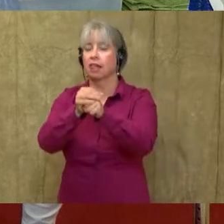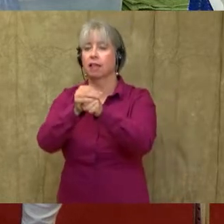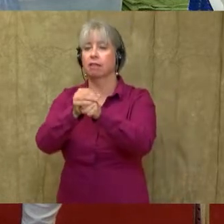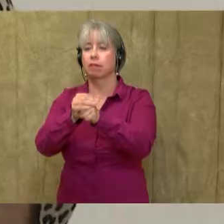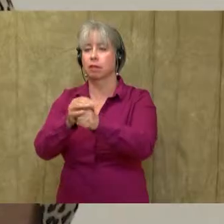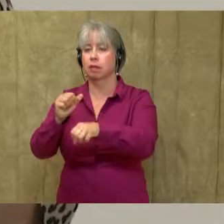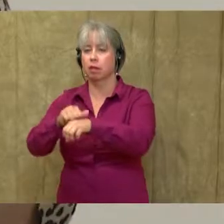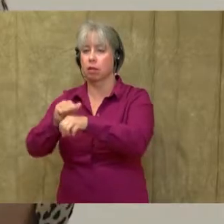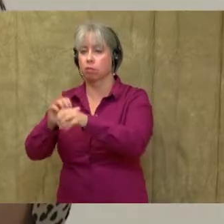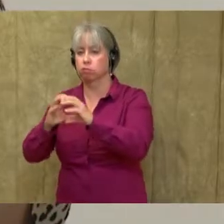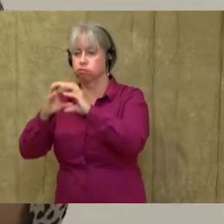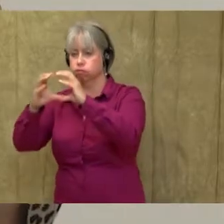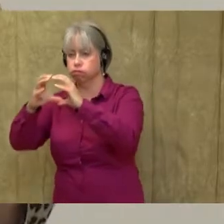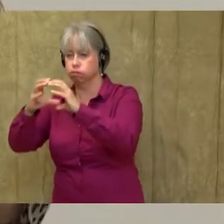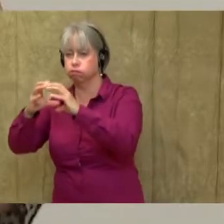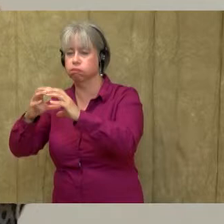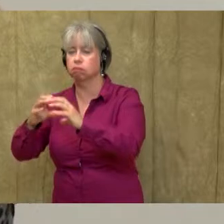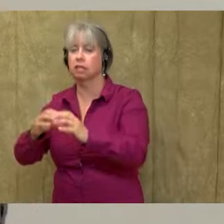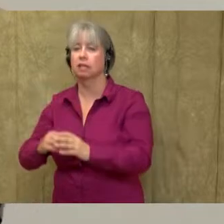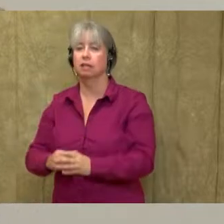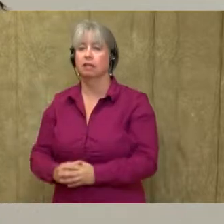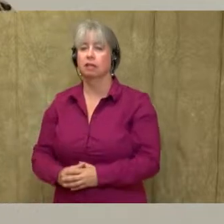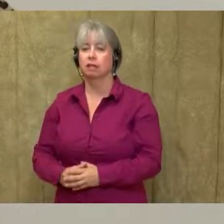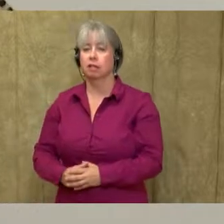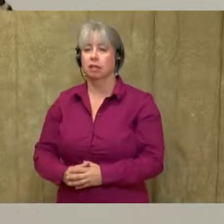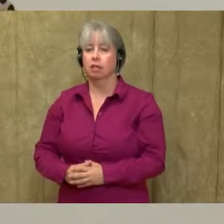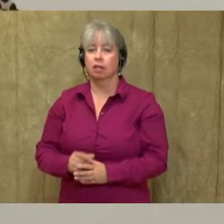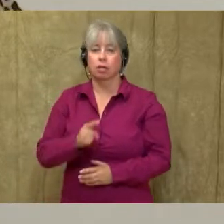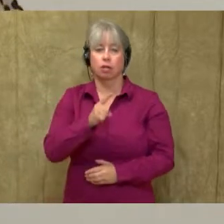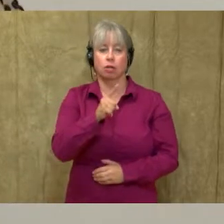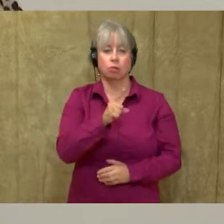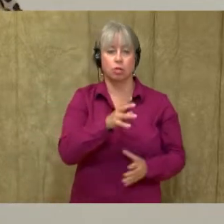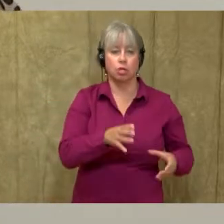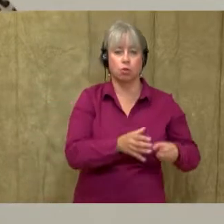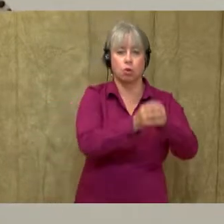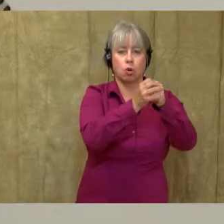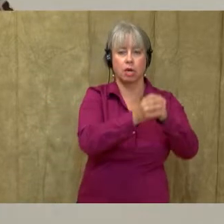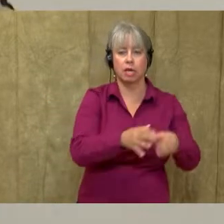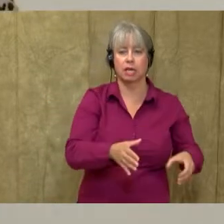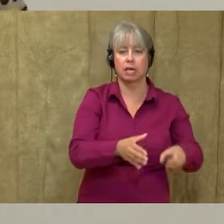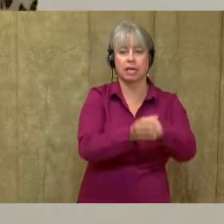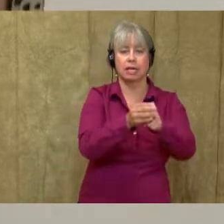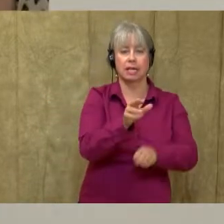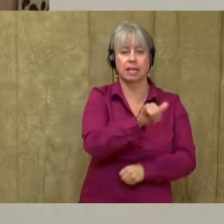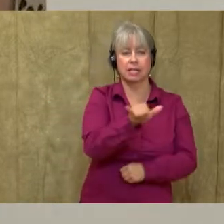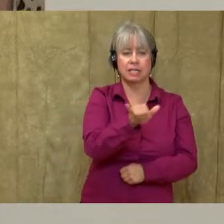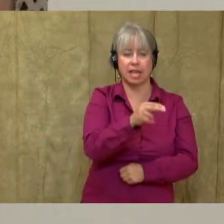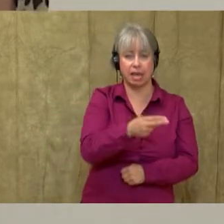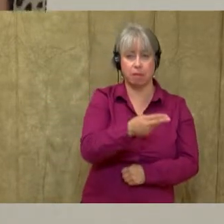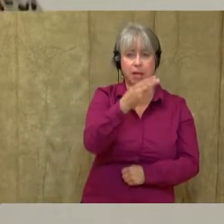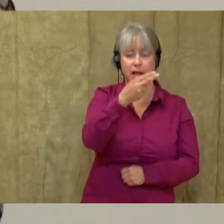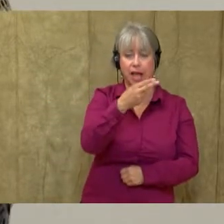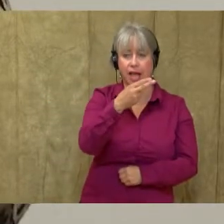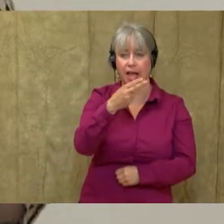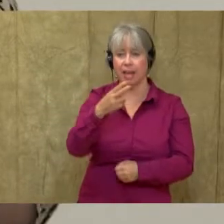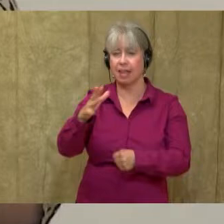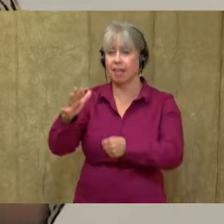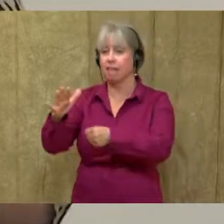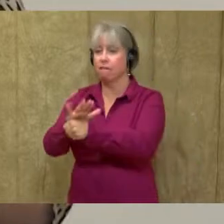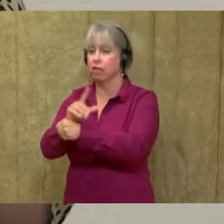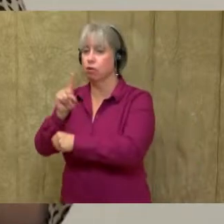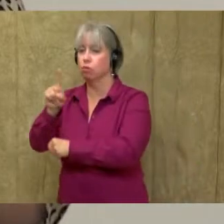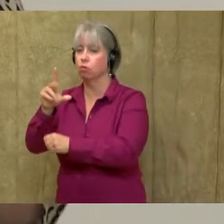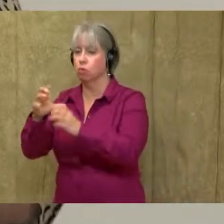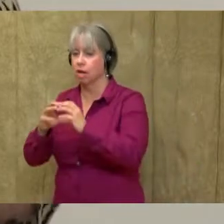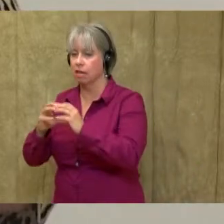poured out because I had the funnel in there. But 2 cones of the same height fills up your sphere. So the volume